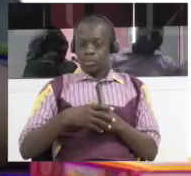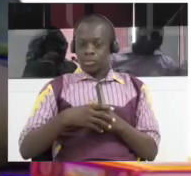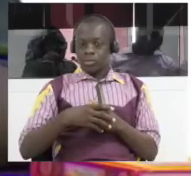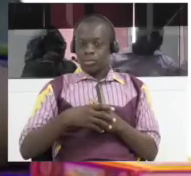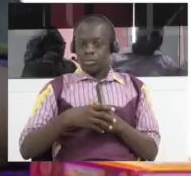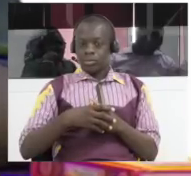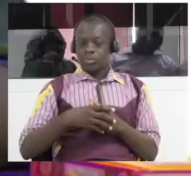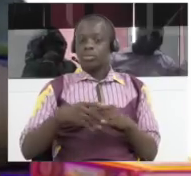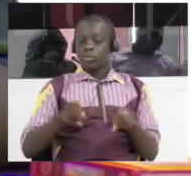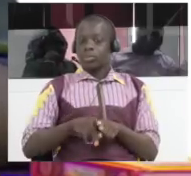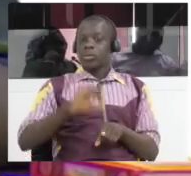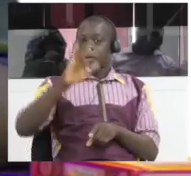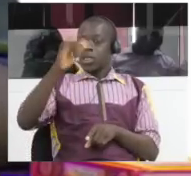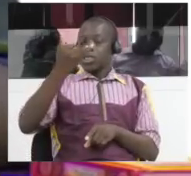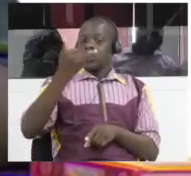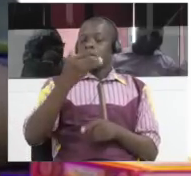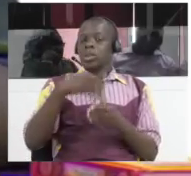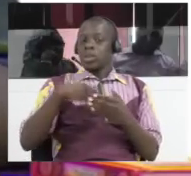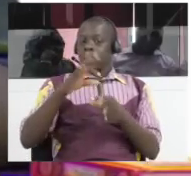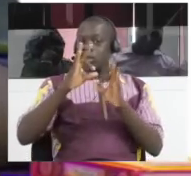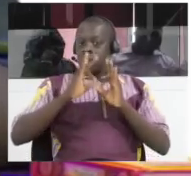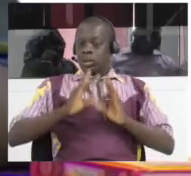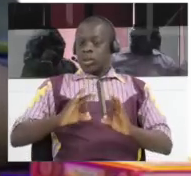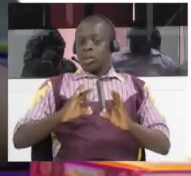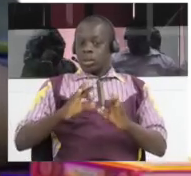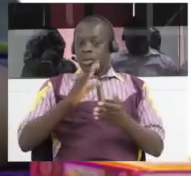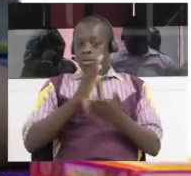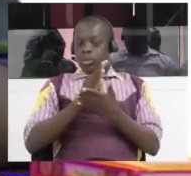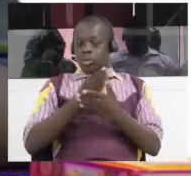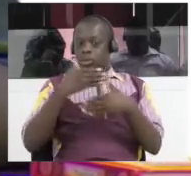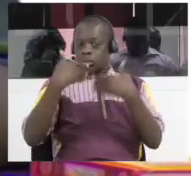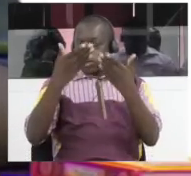Well, yes, by all intent and purpose, given that, you know,